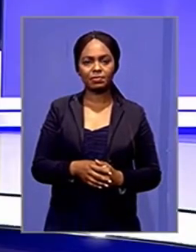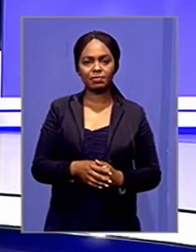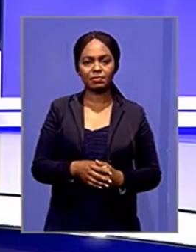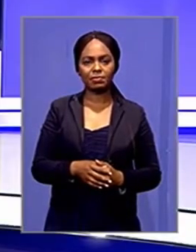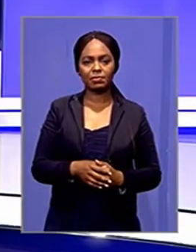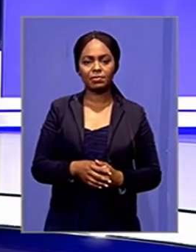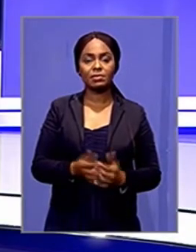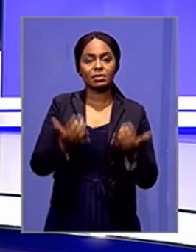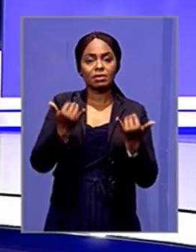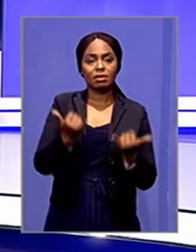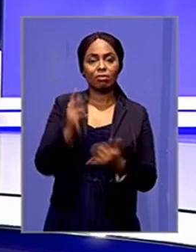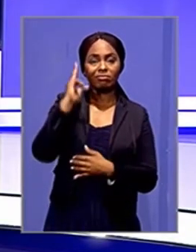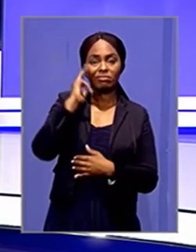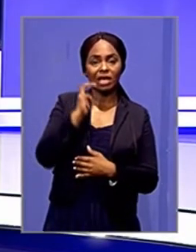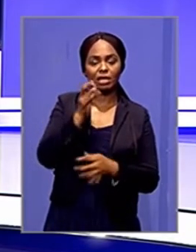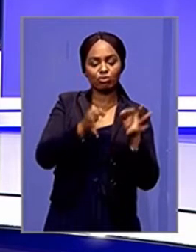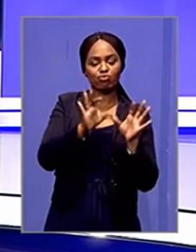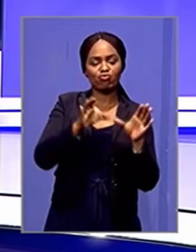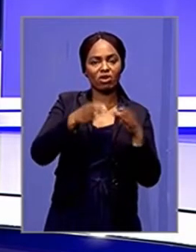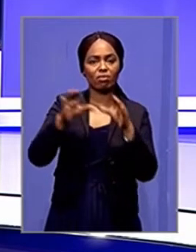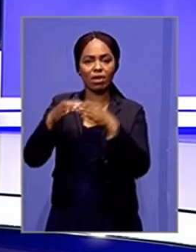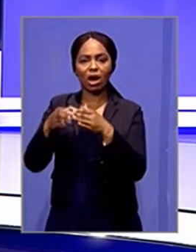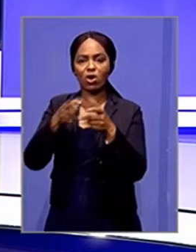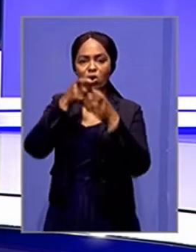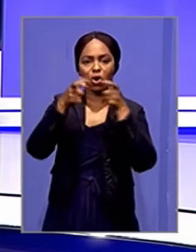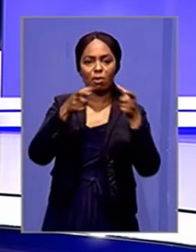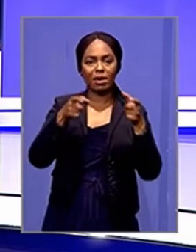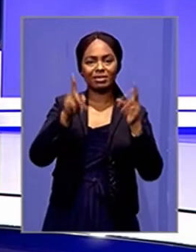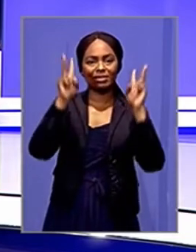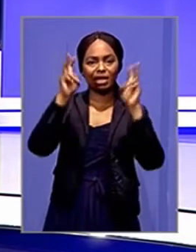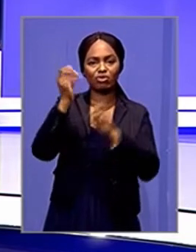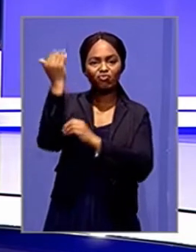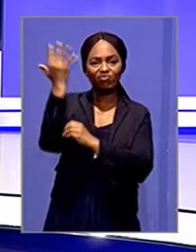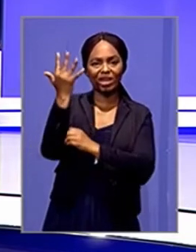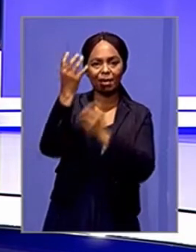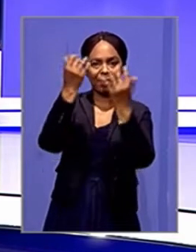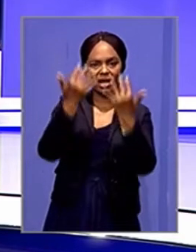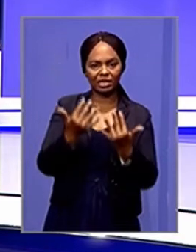Jale re tla utlwa maikutlo a mega e fapana dipolotiki ba mabapi le puo ena ya ditekanyetso.